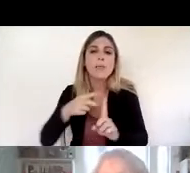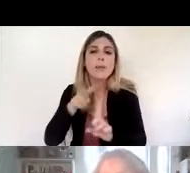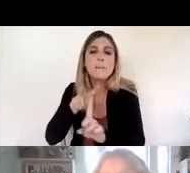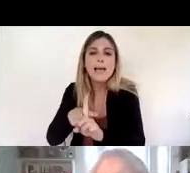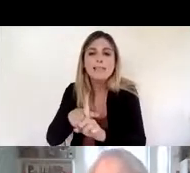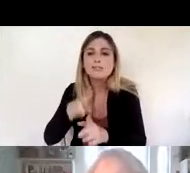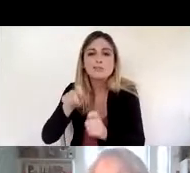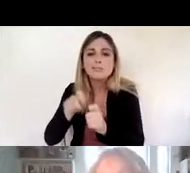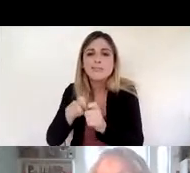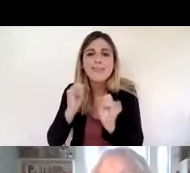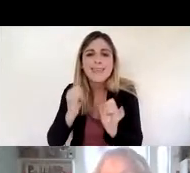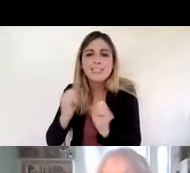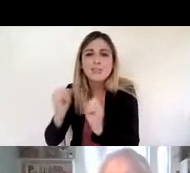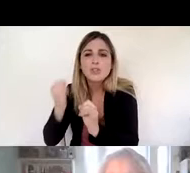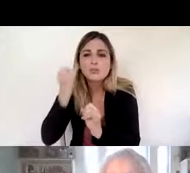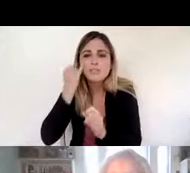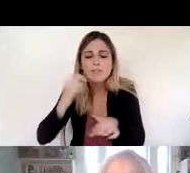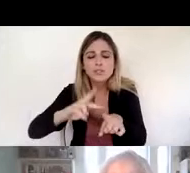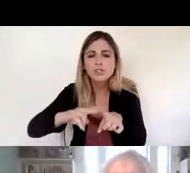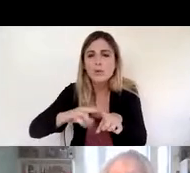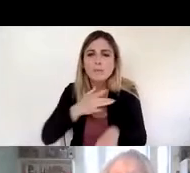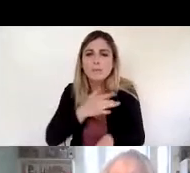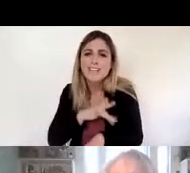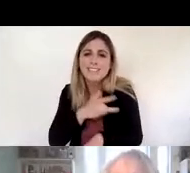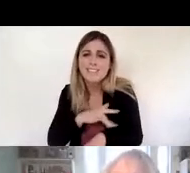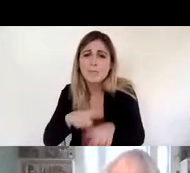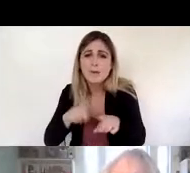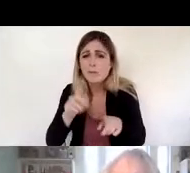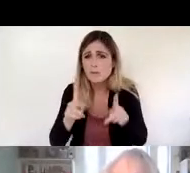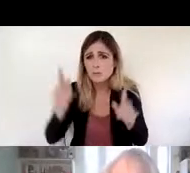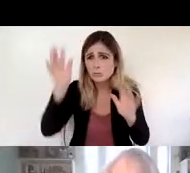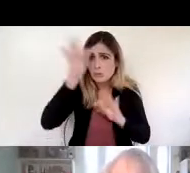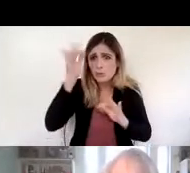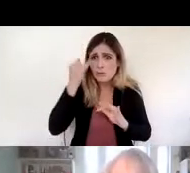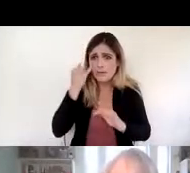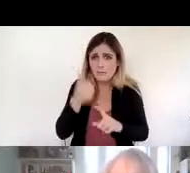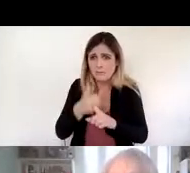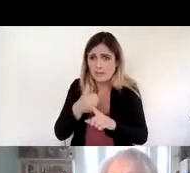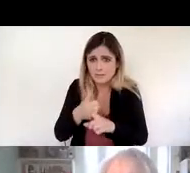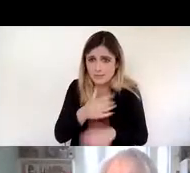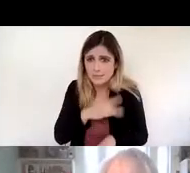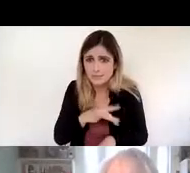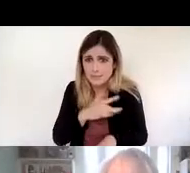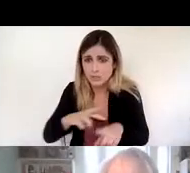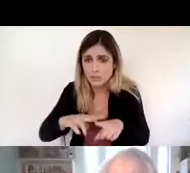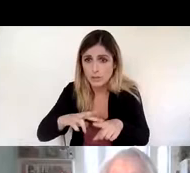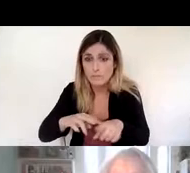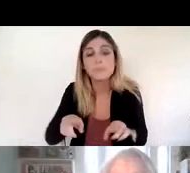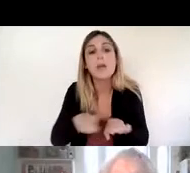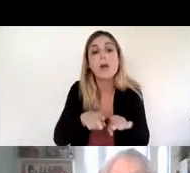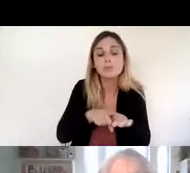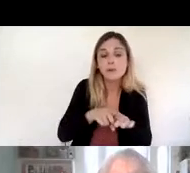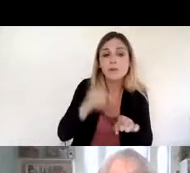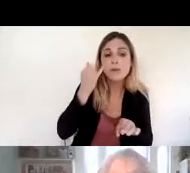sensitive, and you don't really know whether you're sodium sensitive or not. And also a diet that's high in potassium from lots of fruits and vegetables and